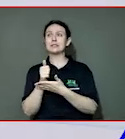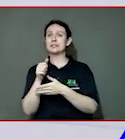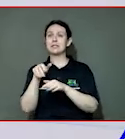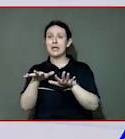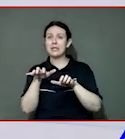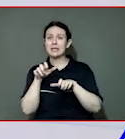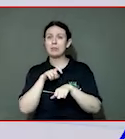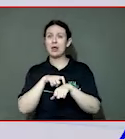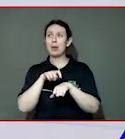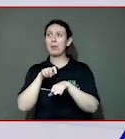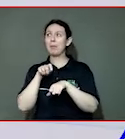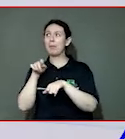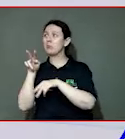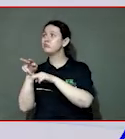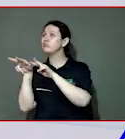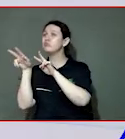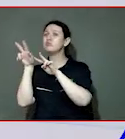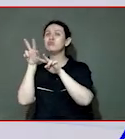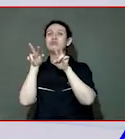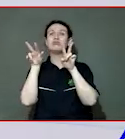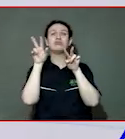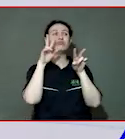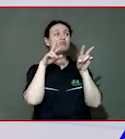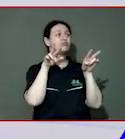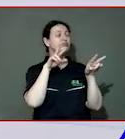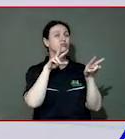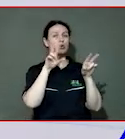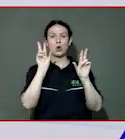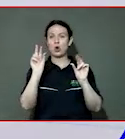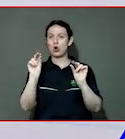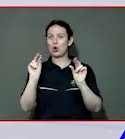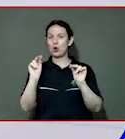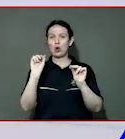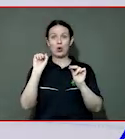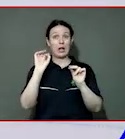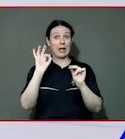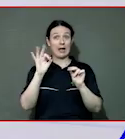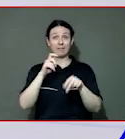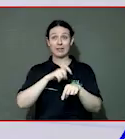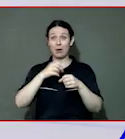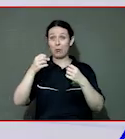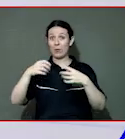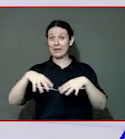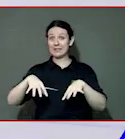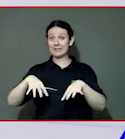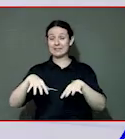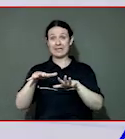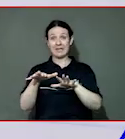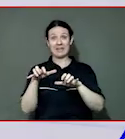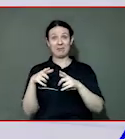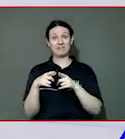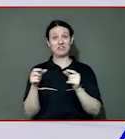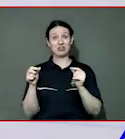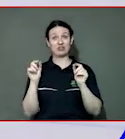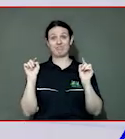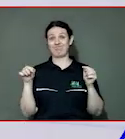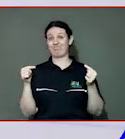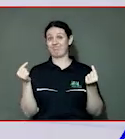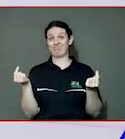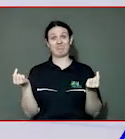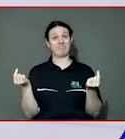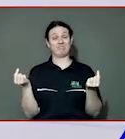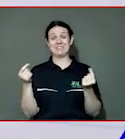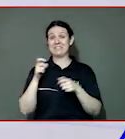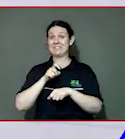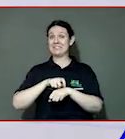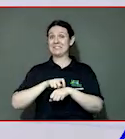no such time in grade 12. If you drop your pen, you're not going to finish. So it's very important, please